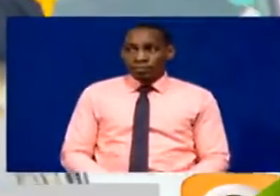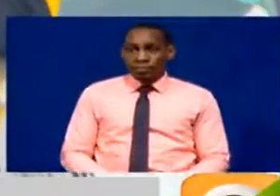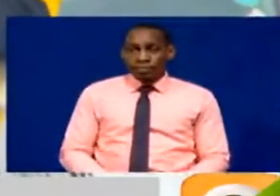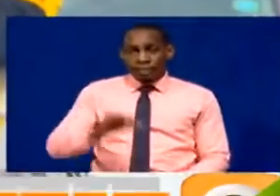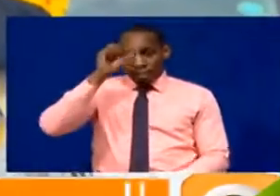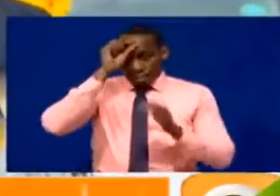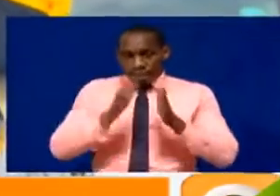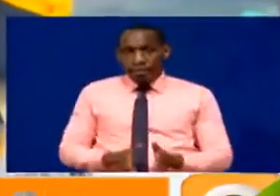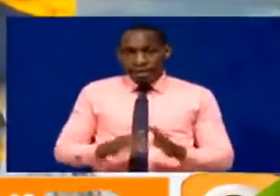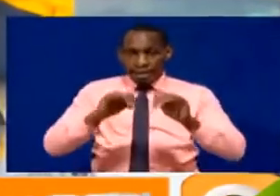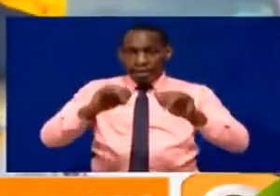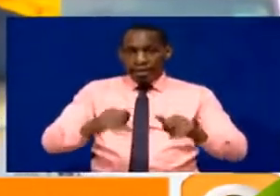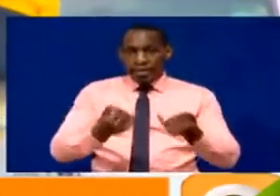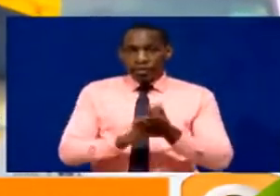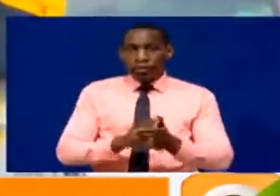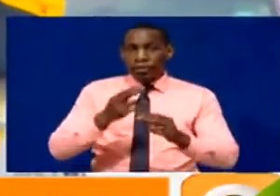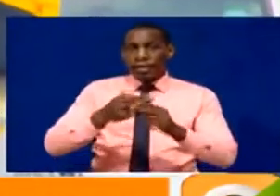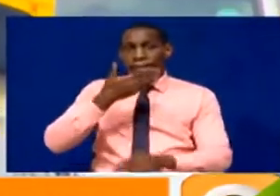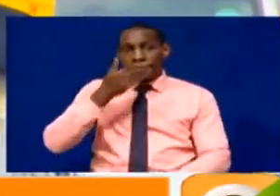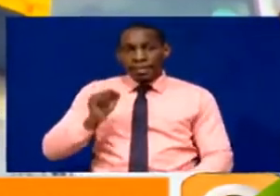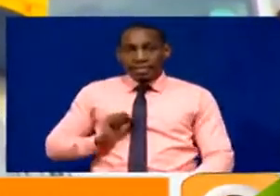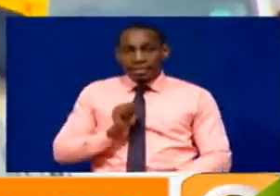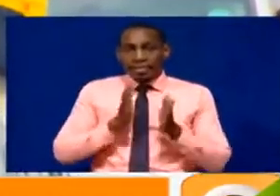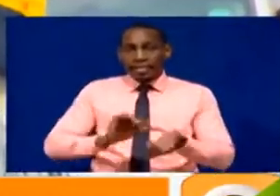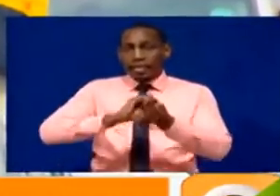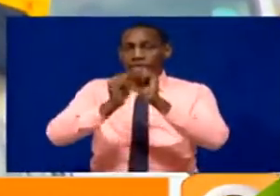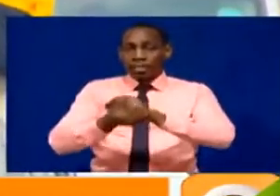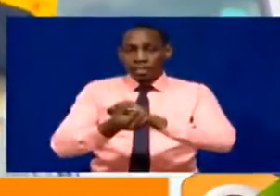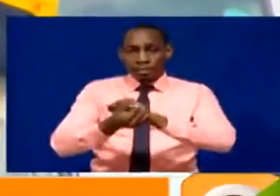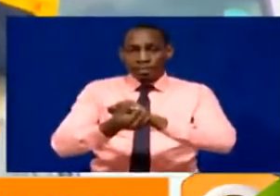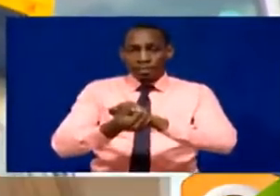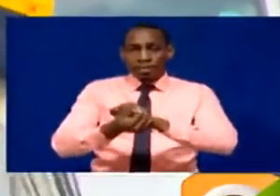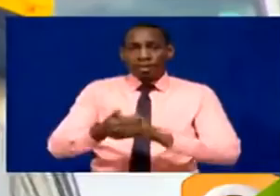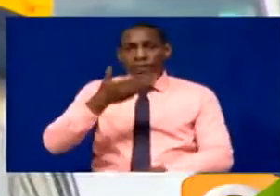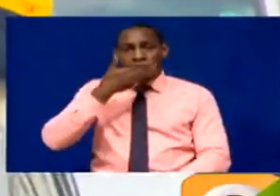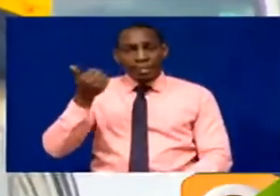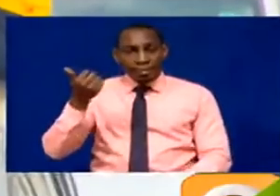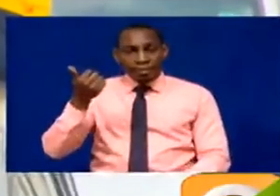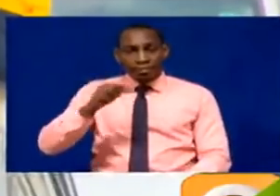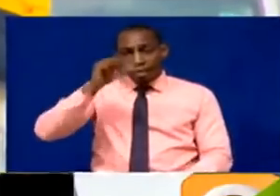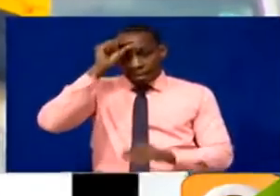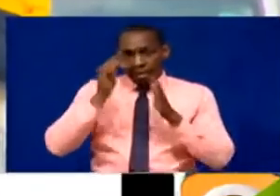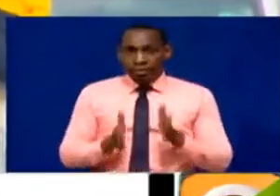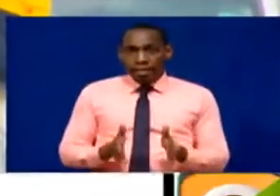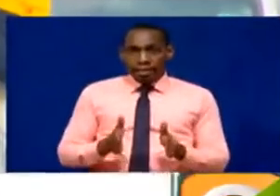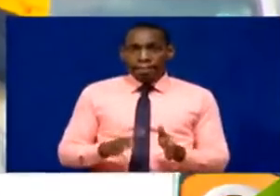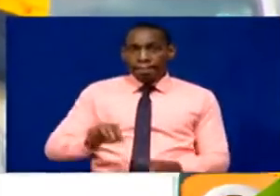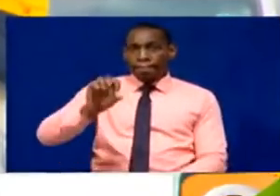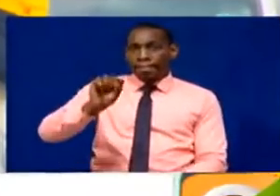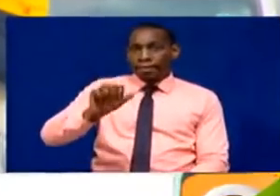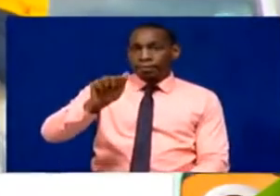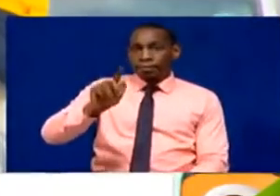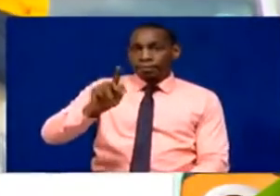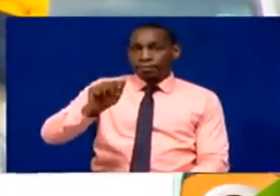mtarajiwa. Jina super senator tunabadilisha iwe super governor